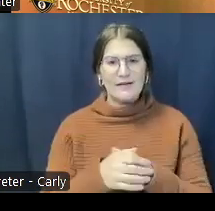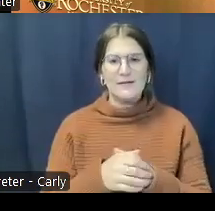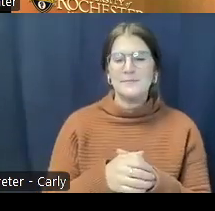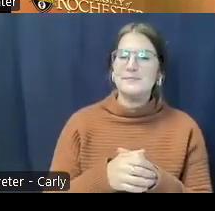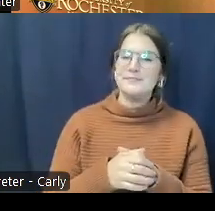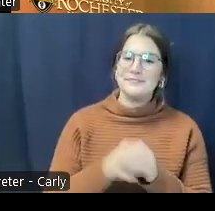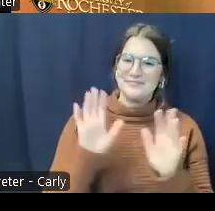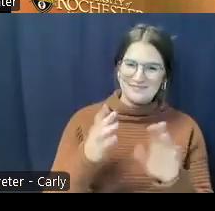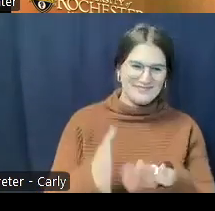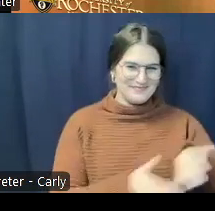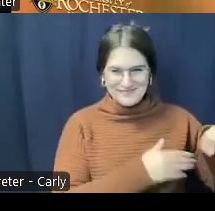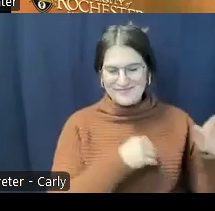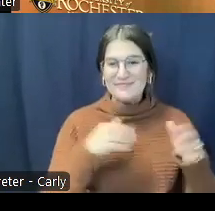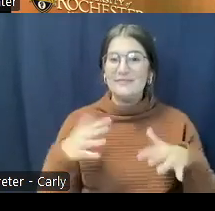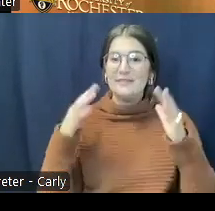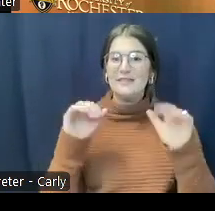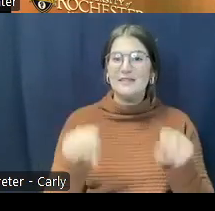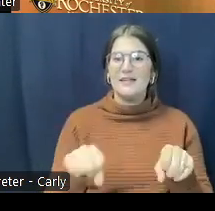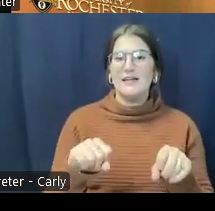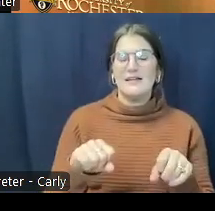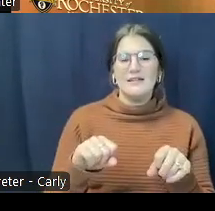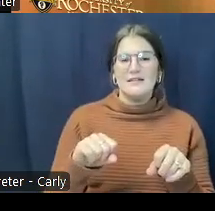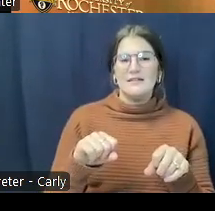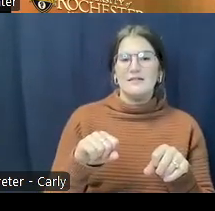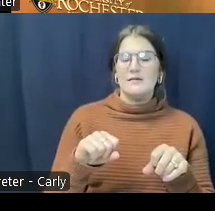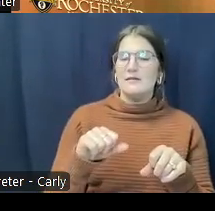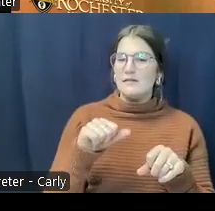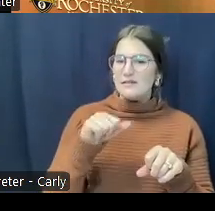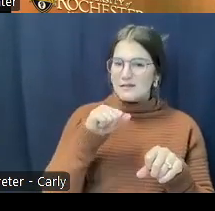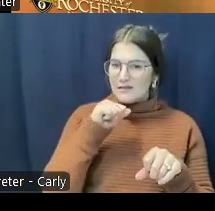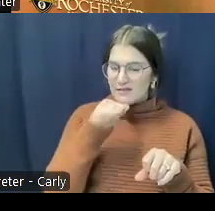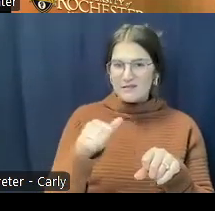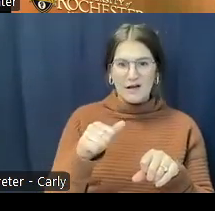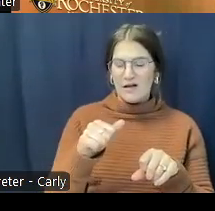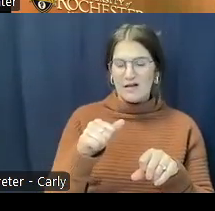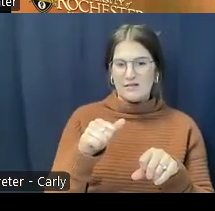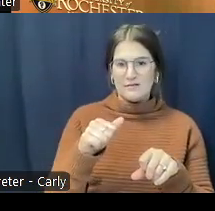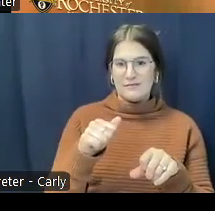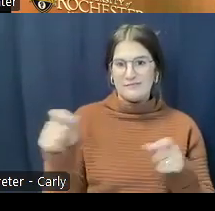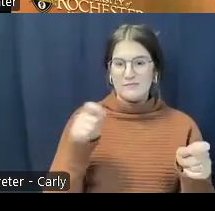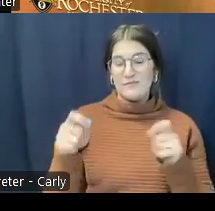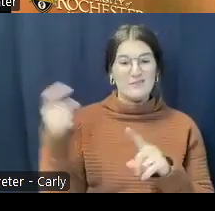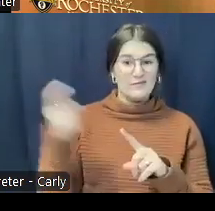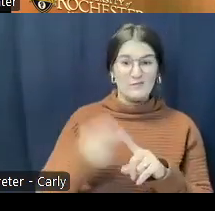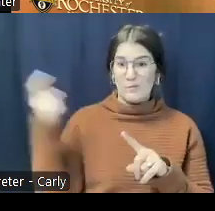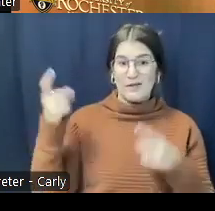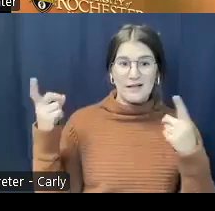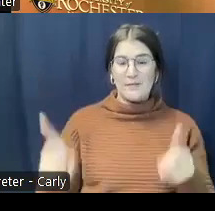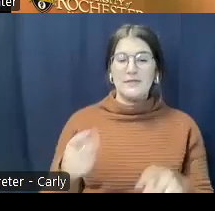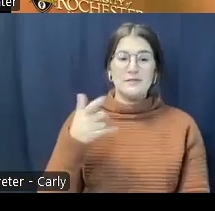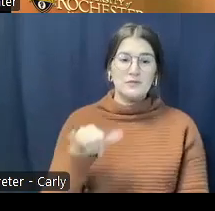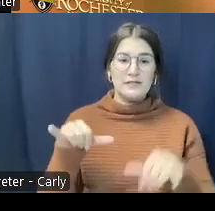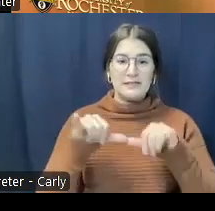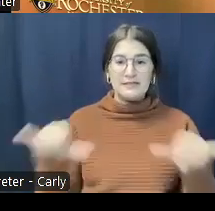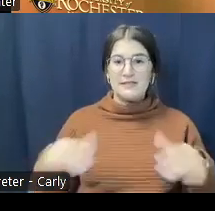Okay, so anxiety can also go into involuntary smooth muscles, such as the GI system, and my